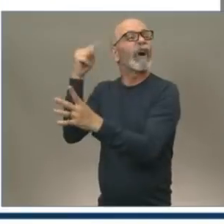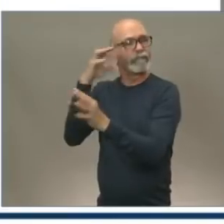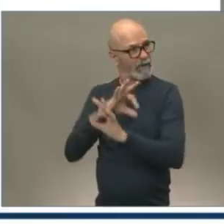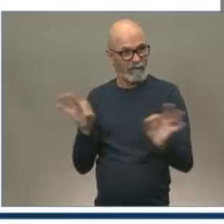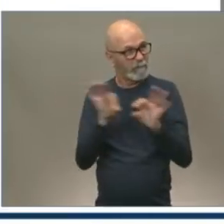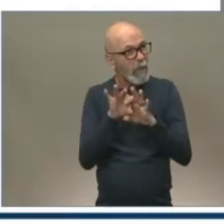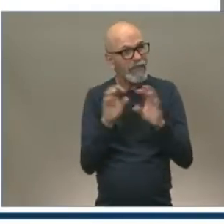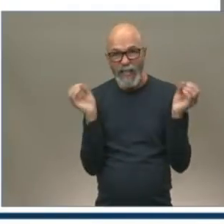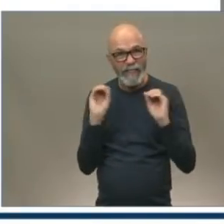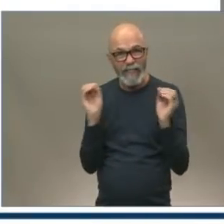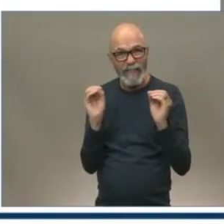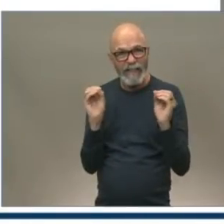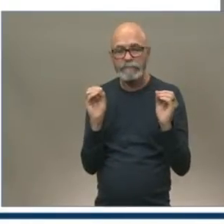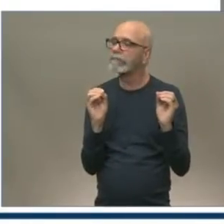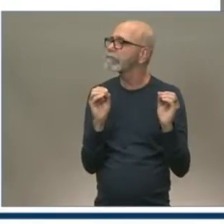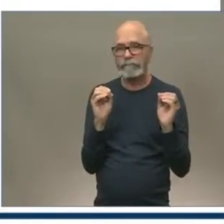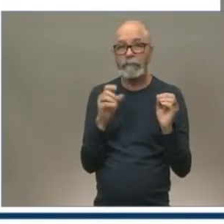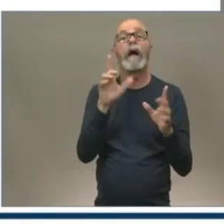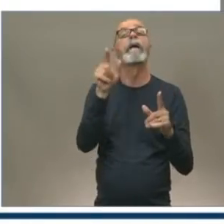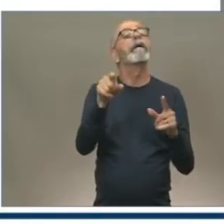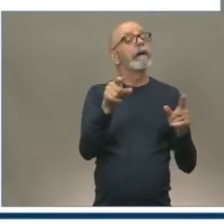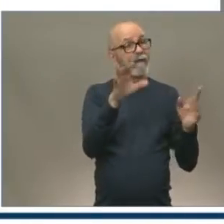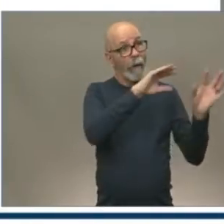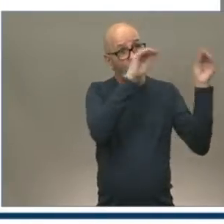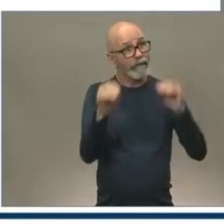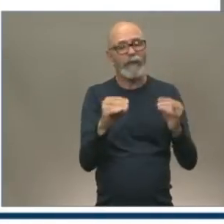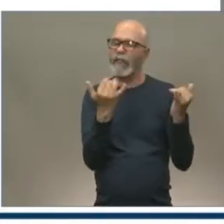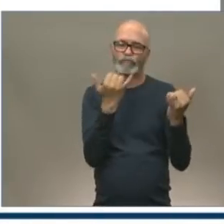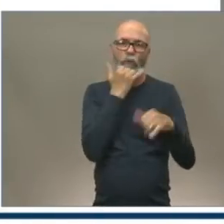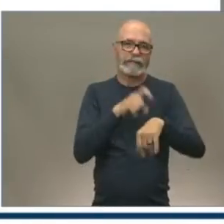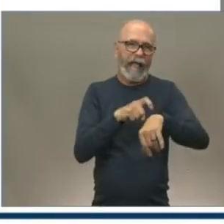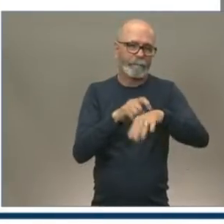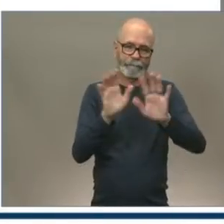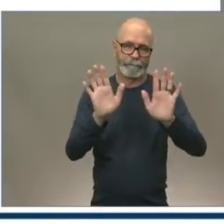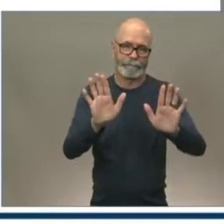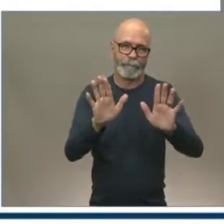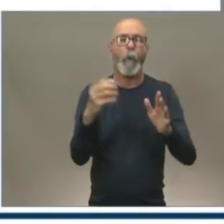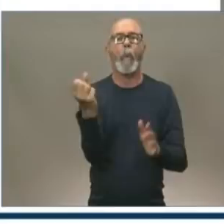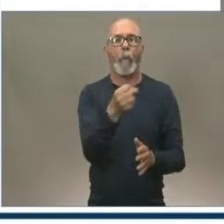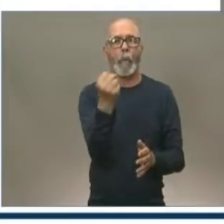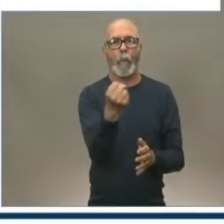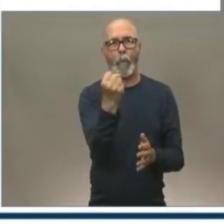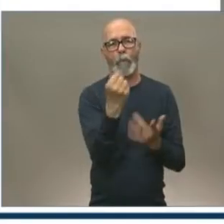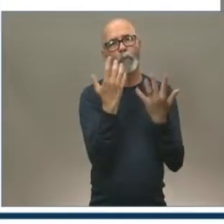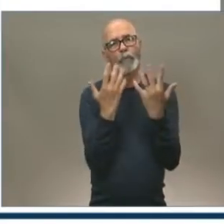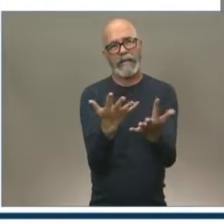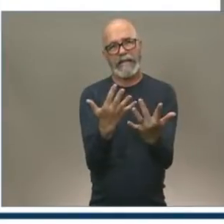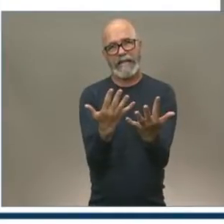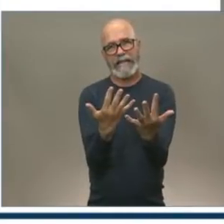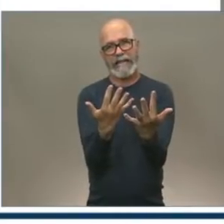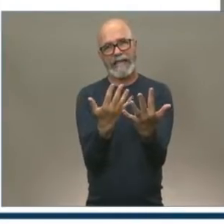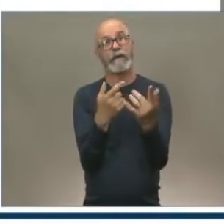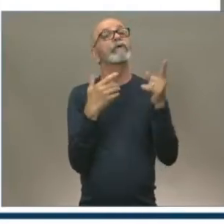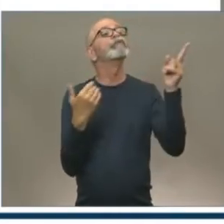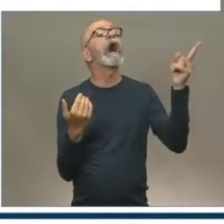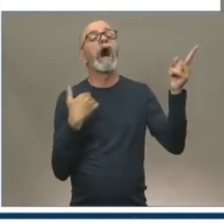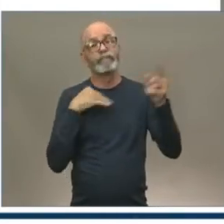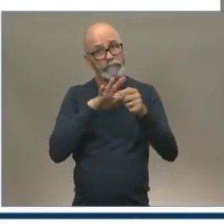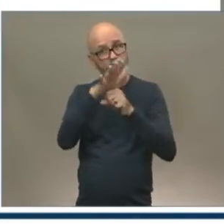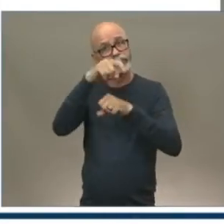here. Now is not the time. We need to just slow everything down. People will get time when we're safer to move